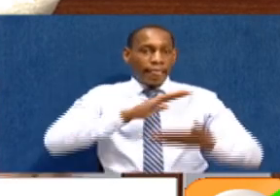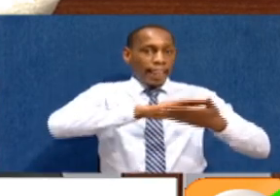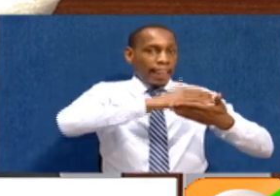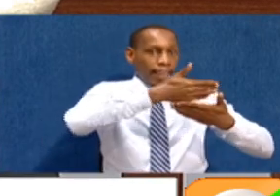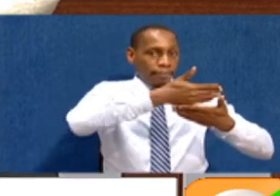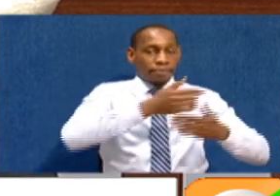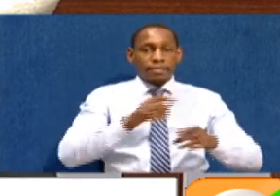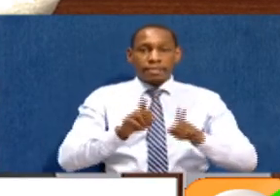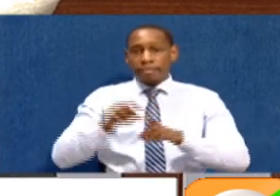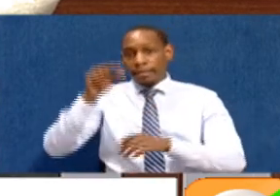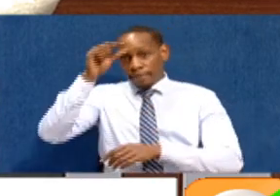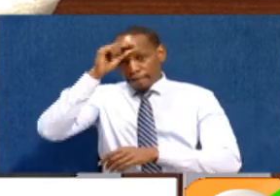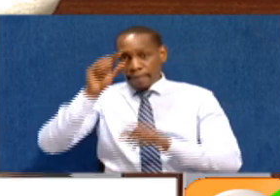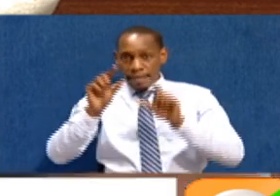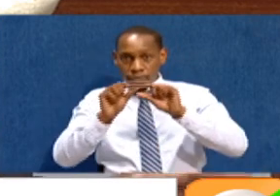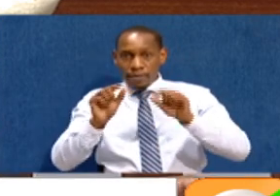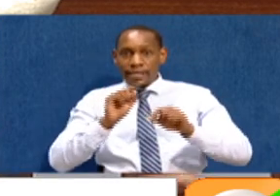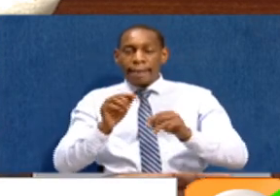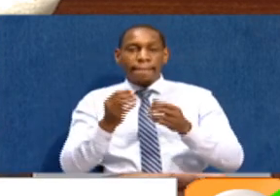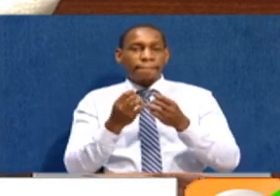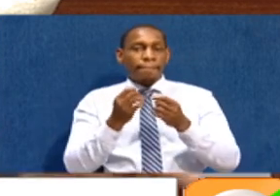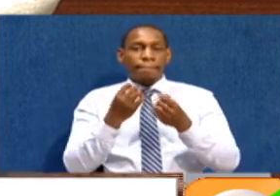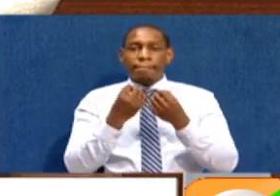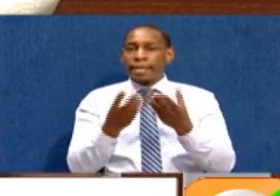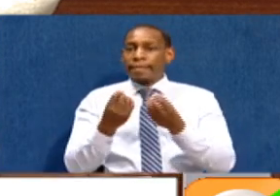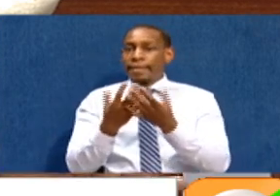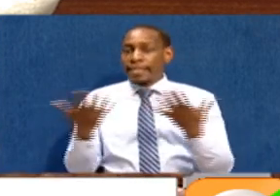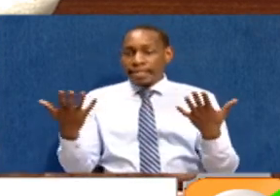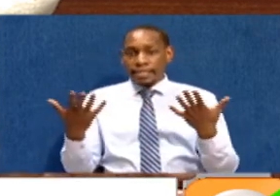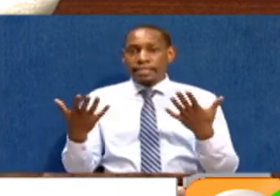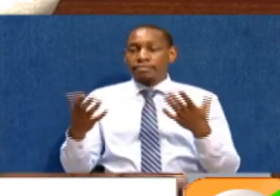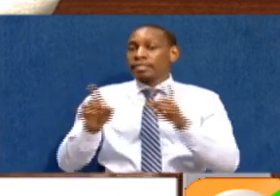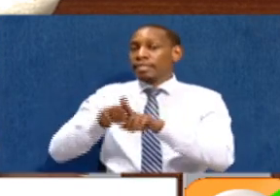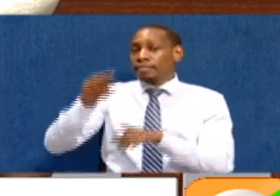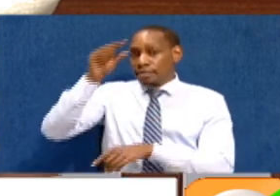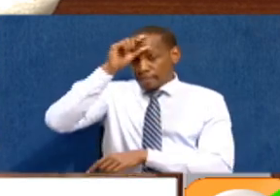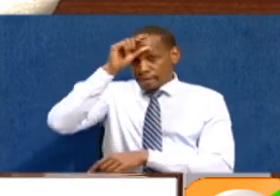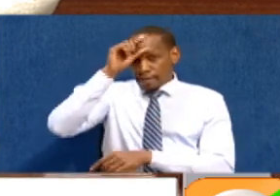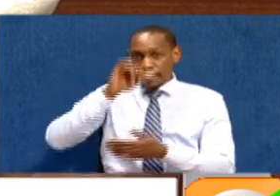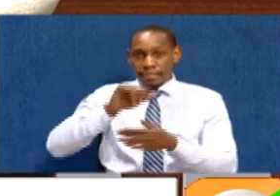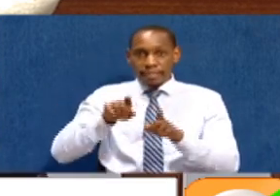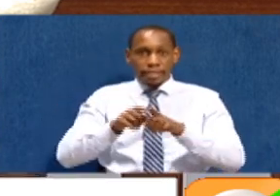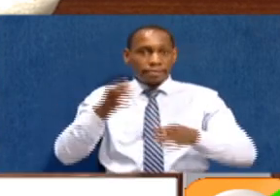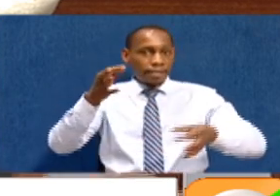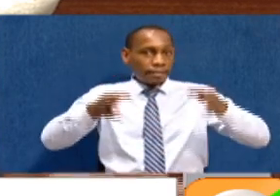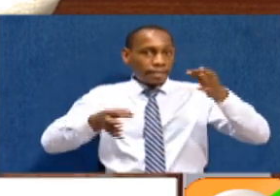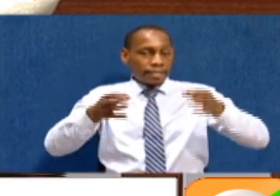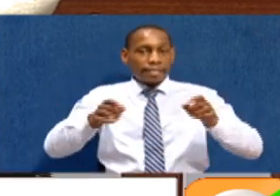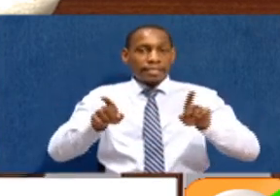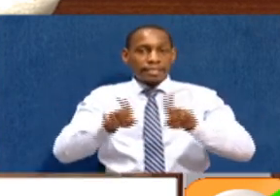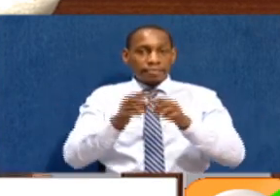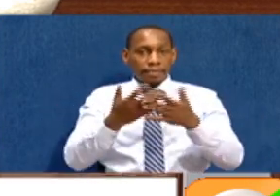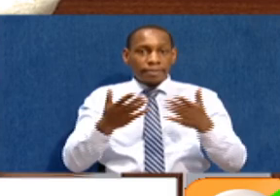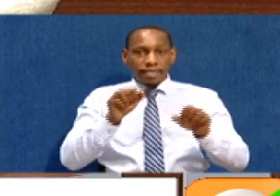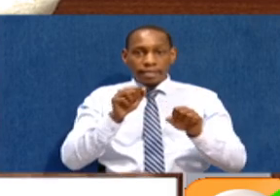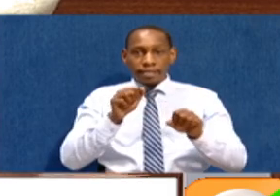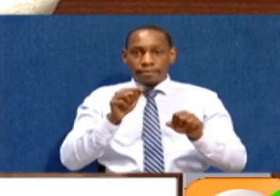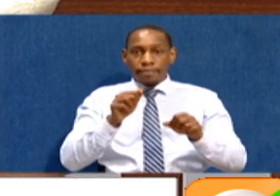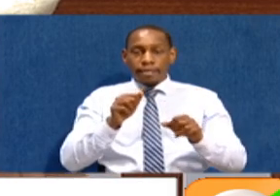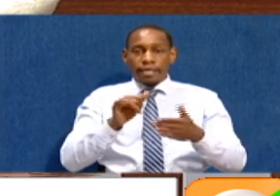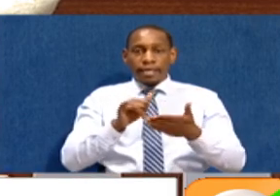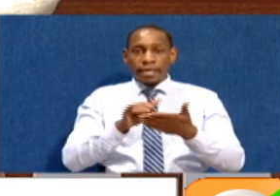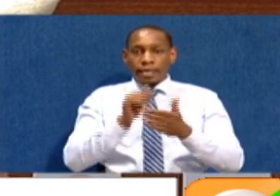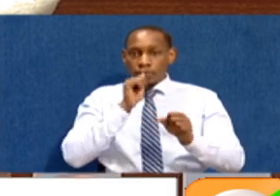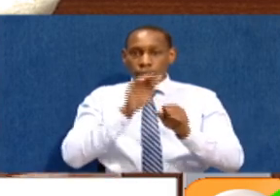This administration said many things. This administration will be judged on the things that they promise in